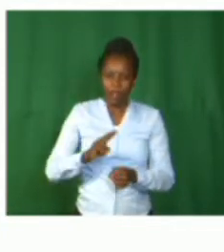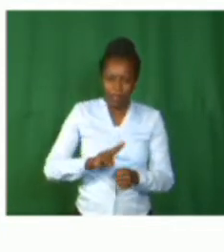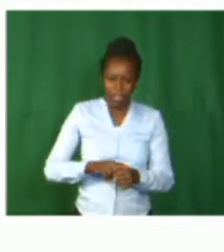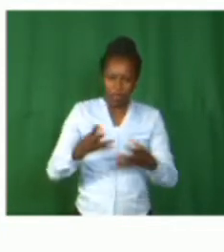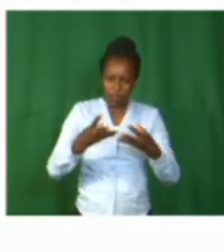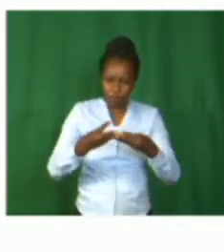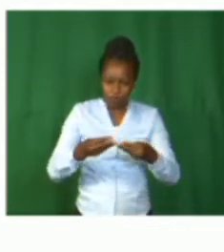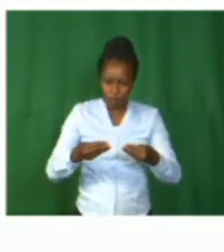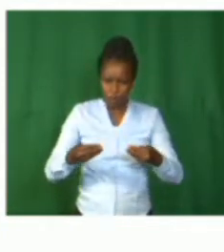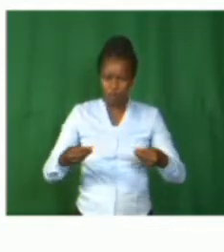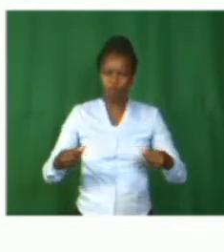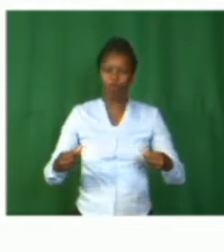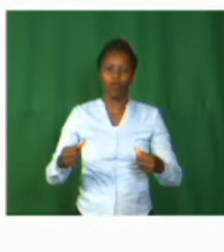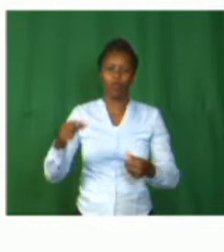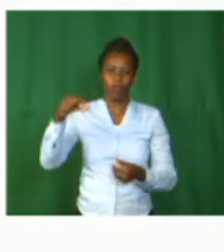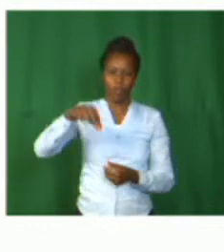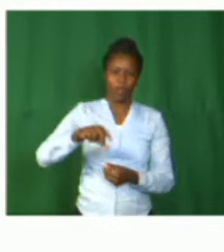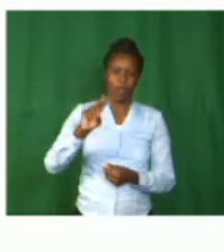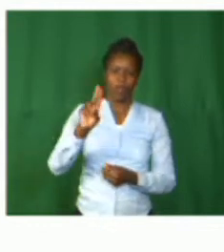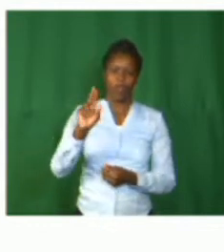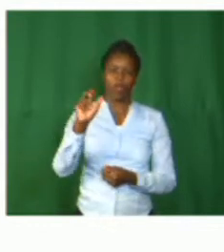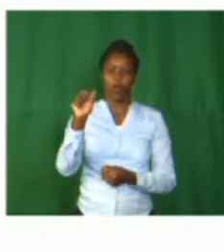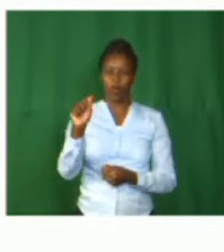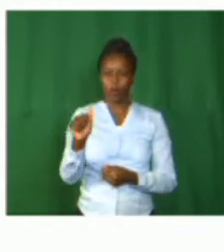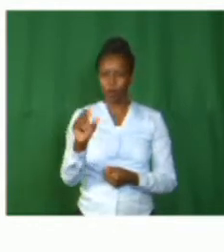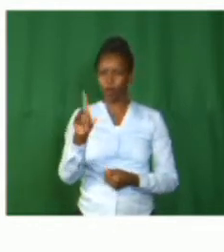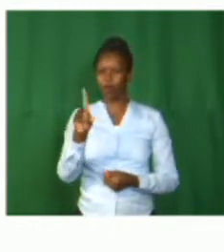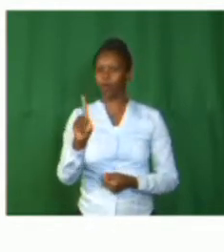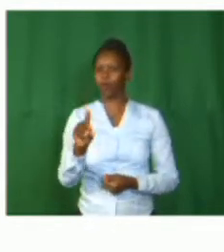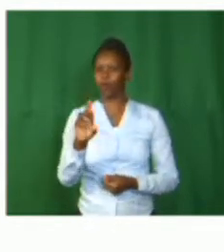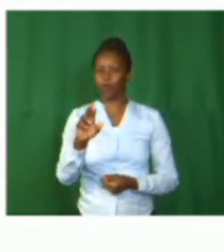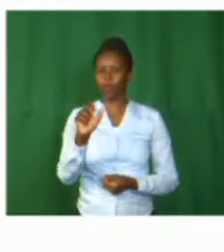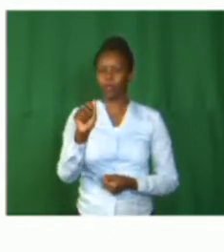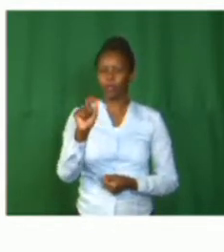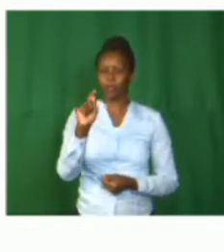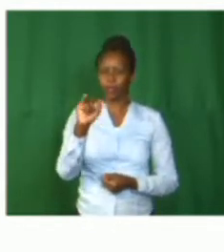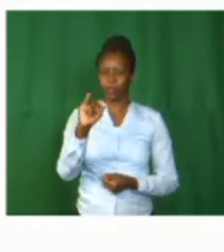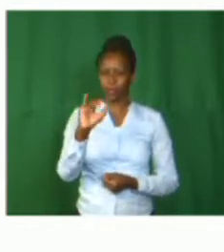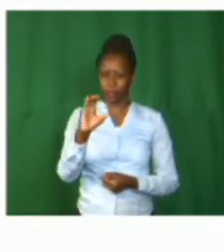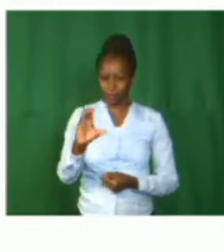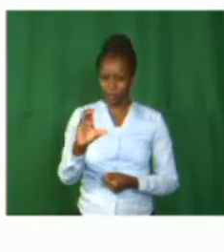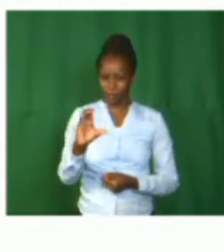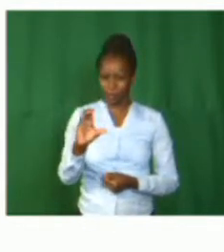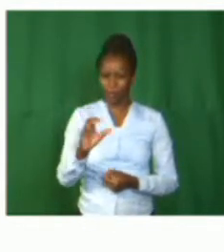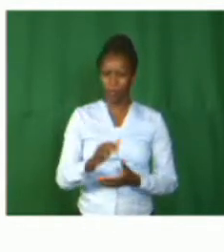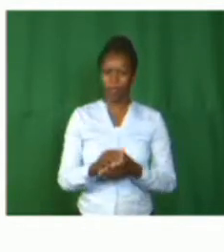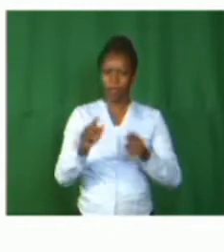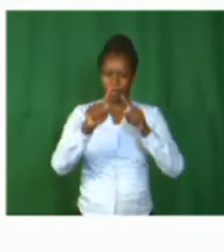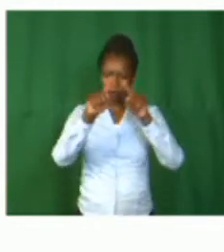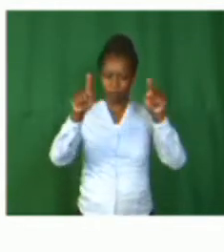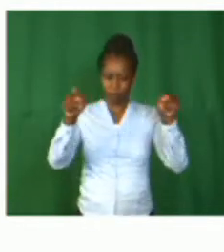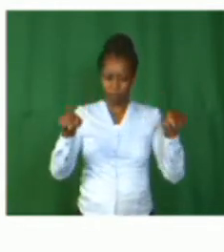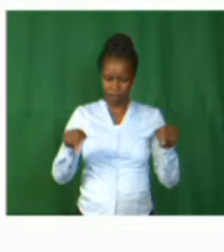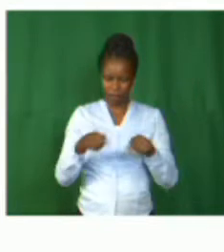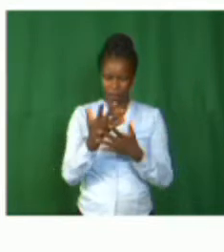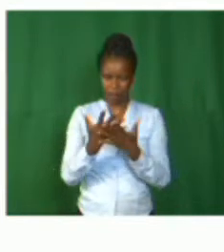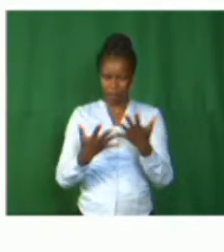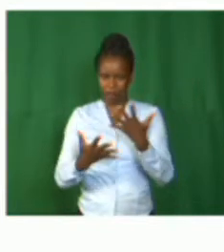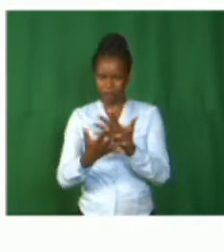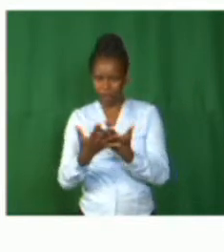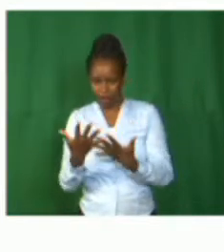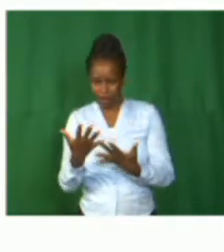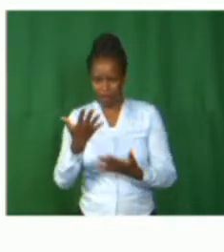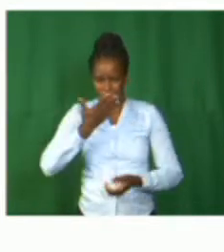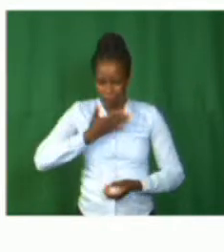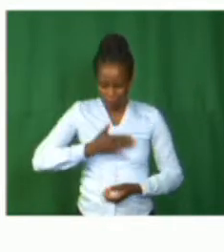solve quadratic equations using the graphical method. That's very important. Now, the prerequisite knowledge now for